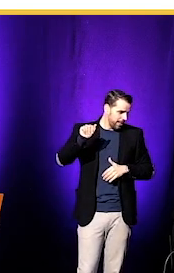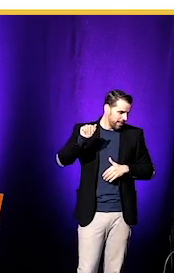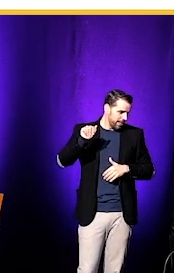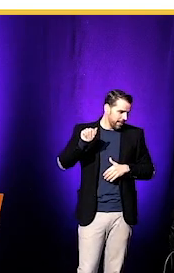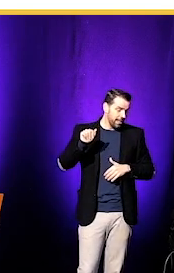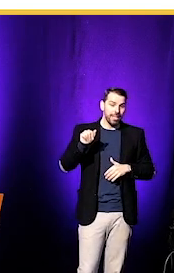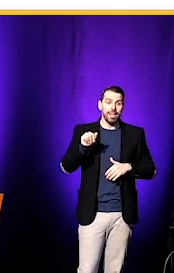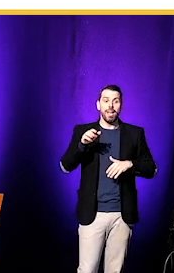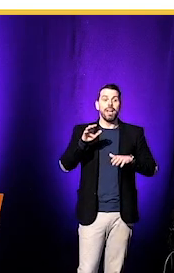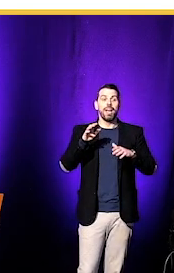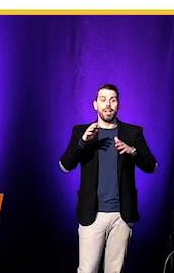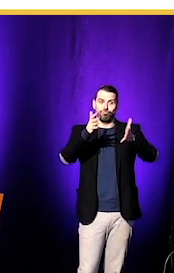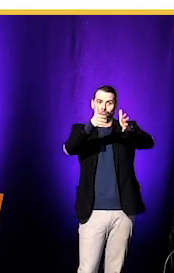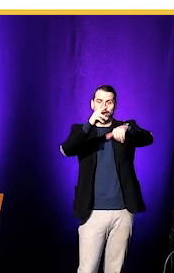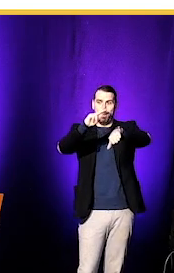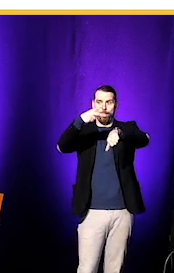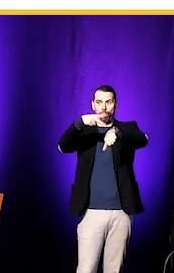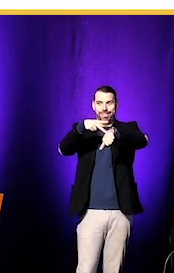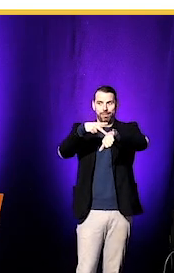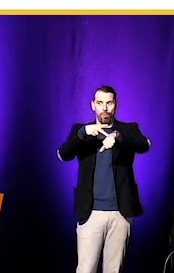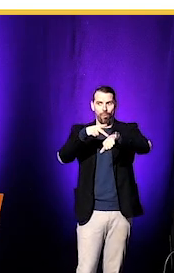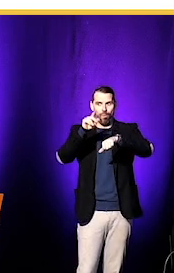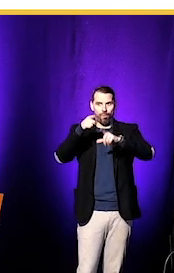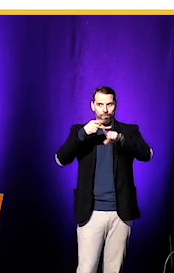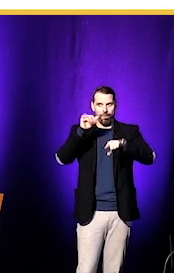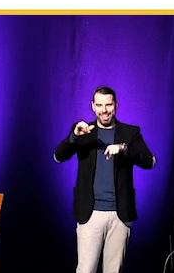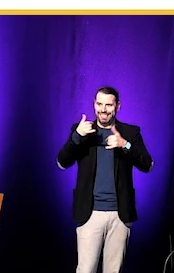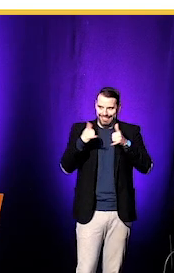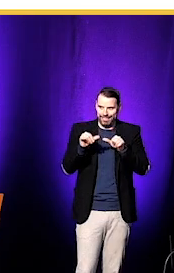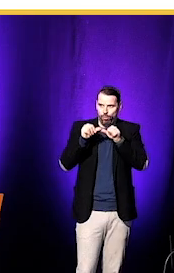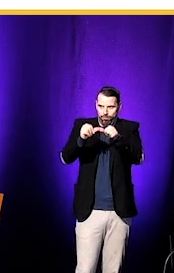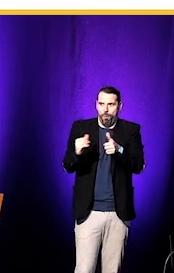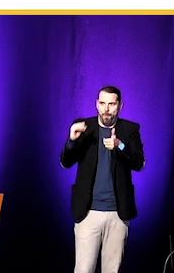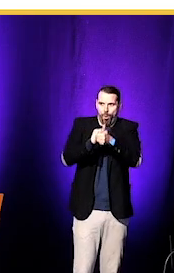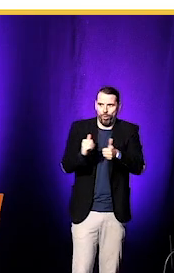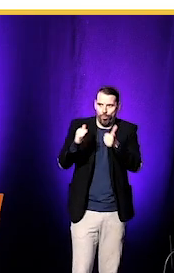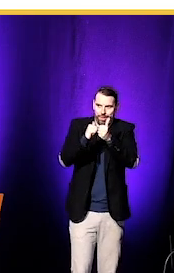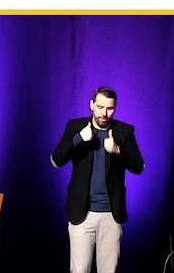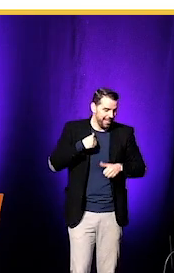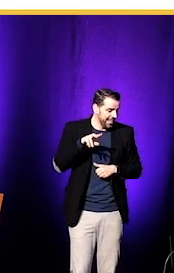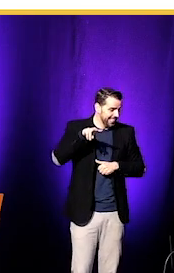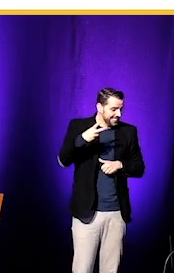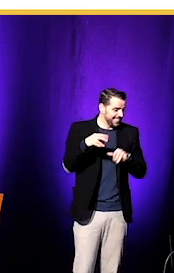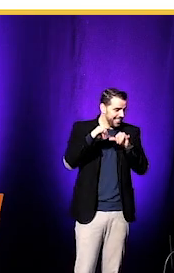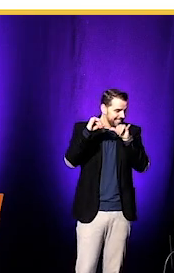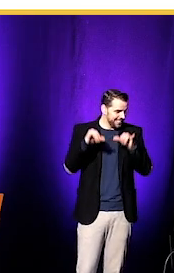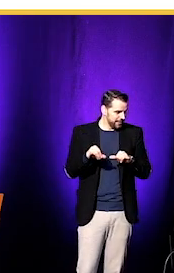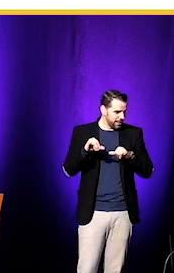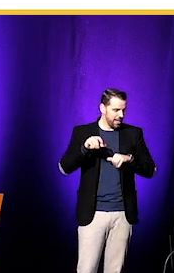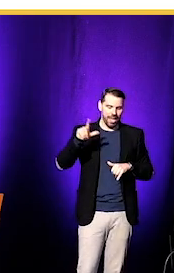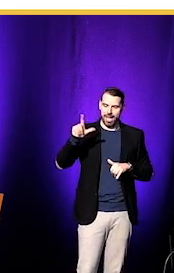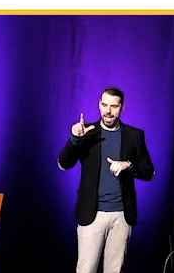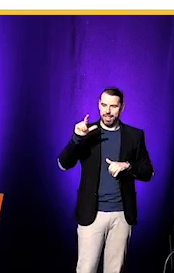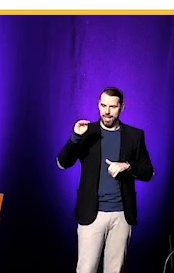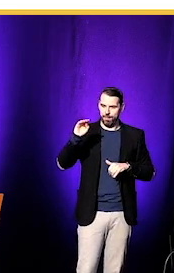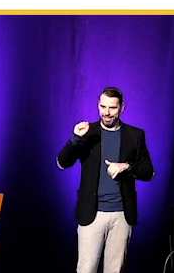shout out to Principal Joanne Iskin, who remains our partner. The second system, MSLI,